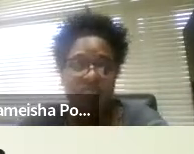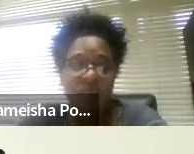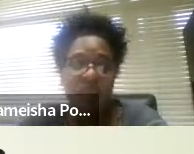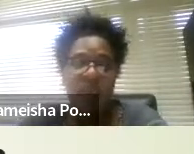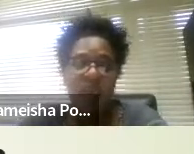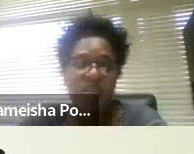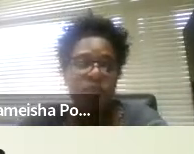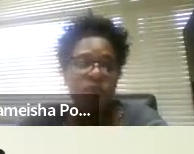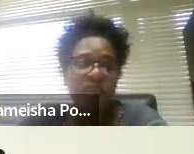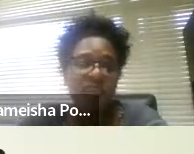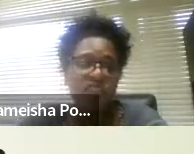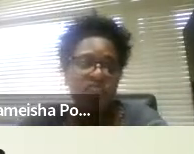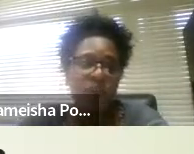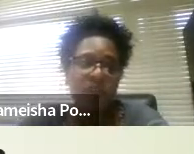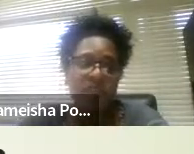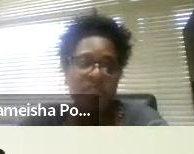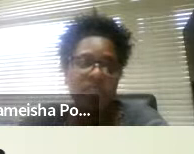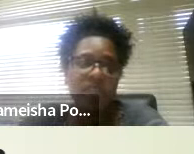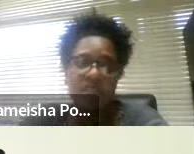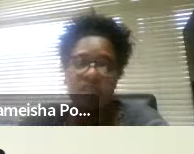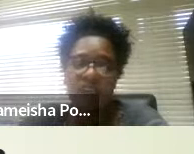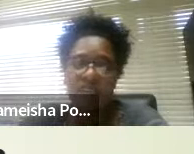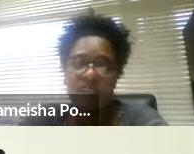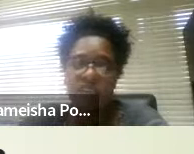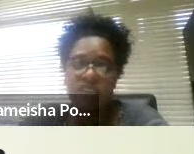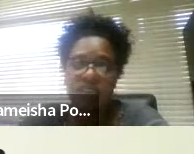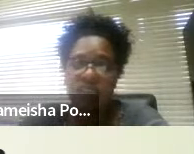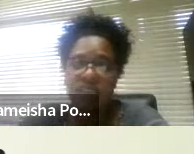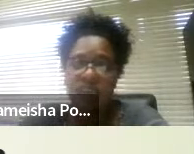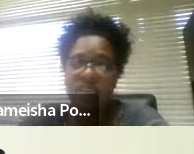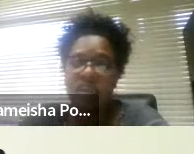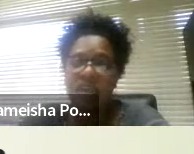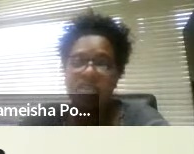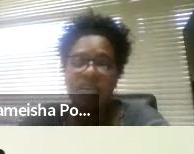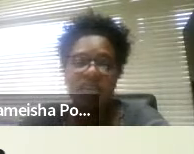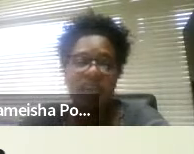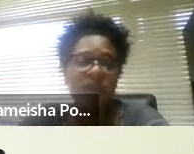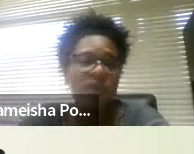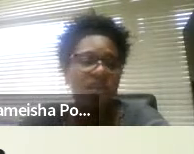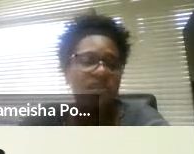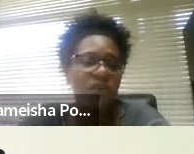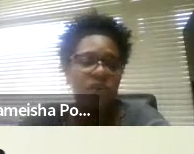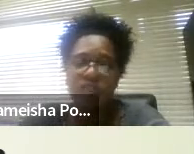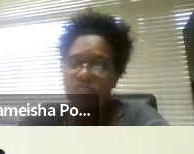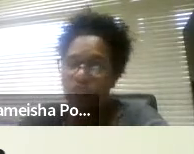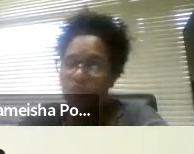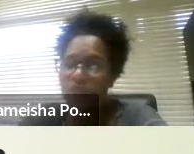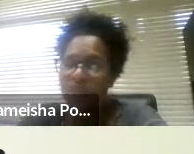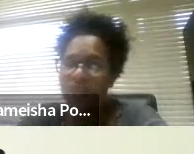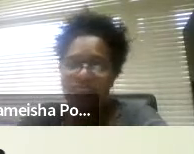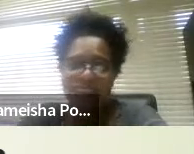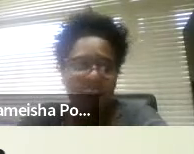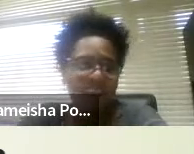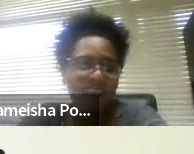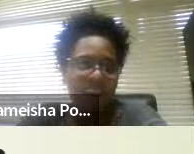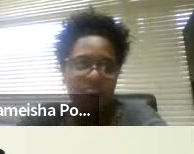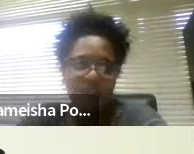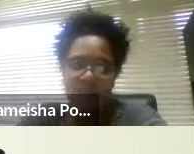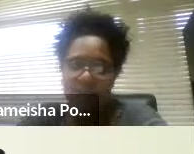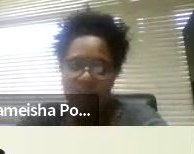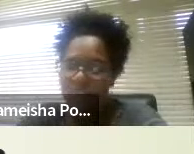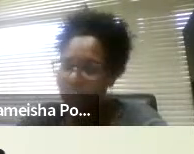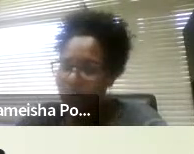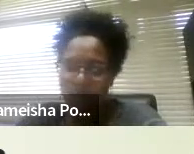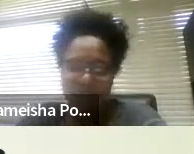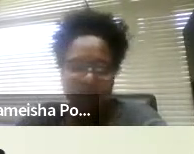vaccination team at the Mona Aging and Wellness Center vaccination site. Dr. Edwards, over to you, and thank